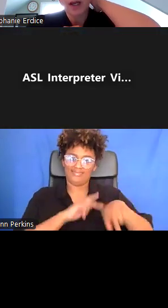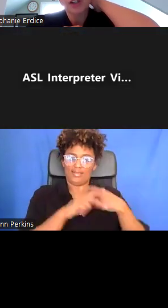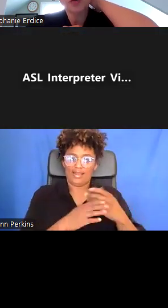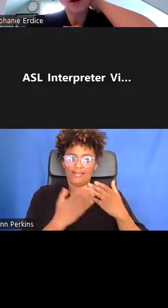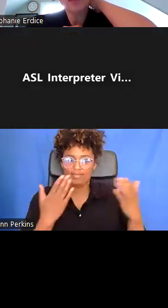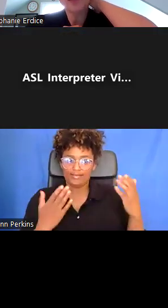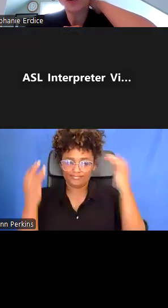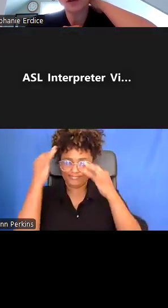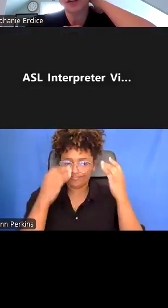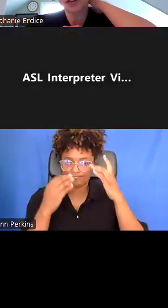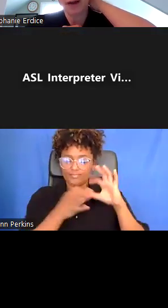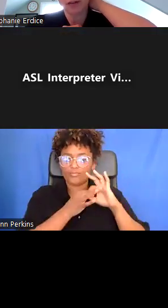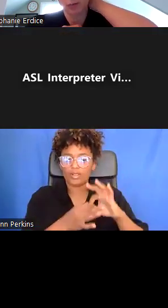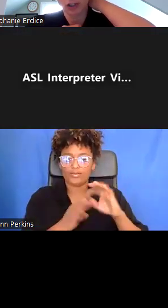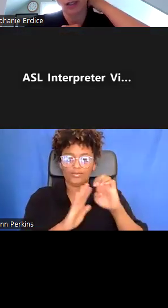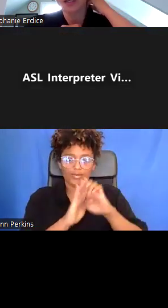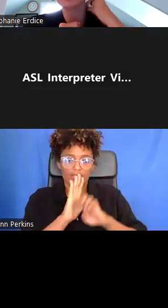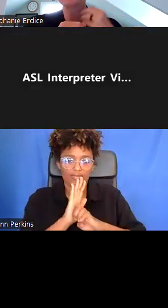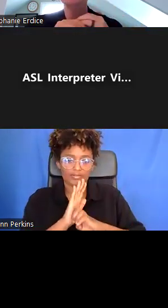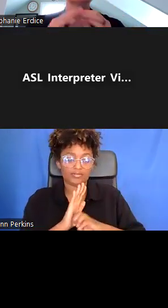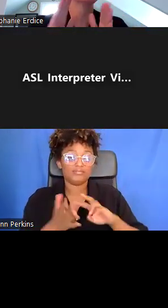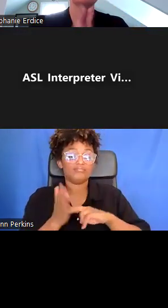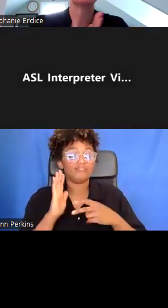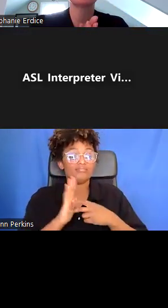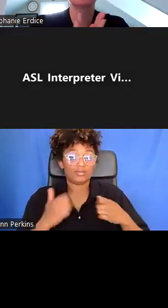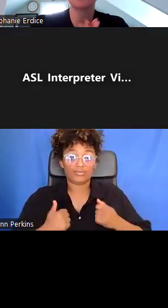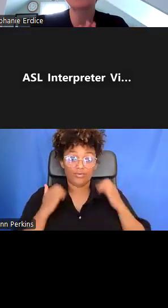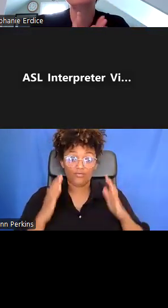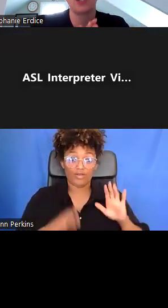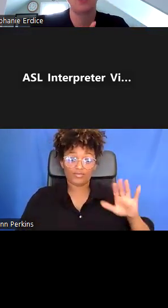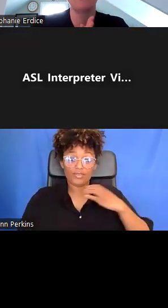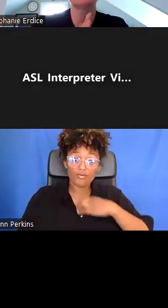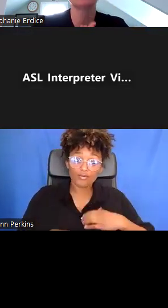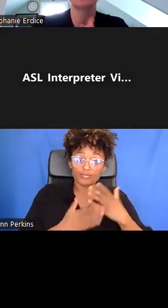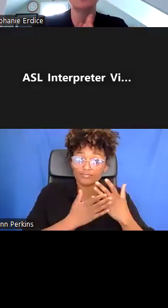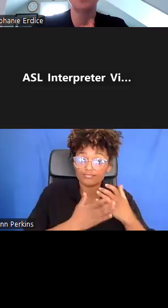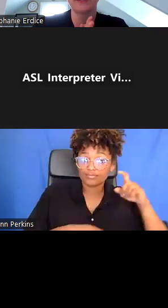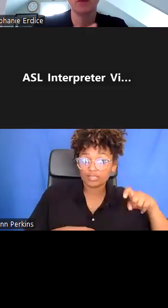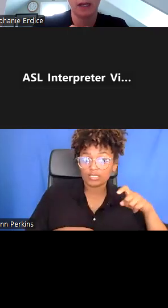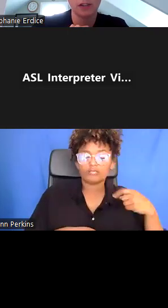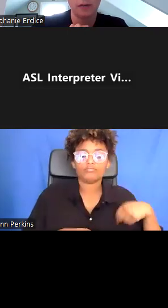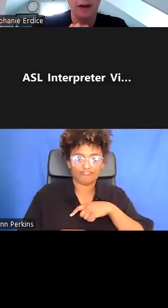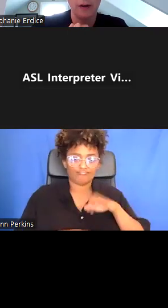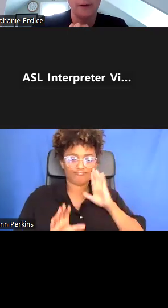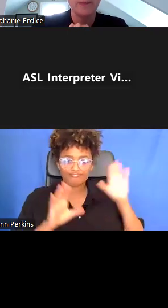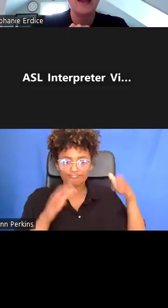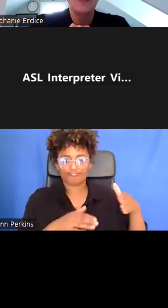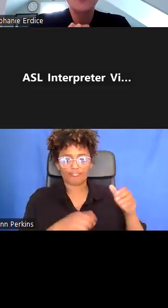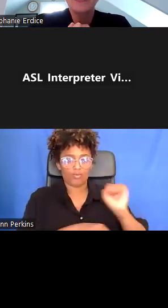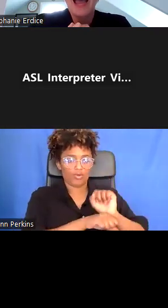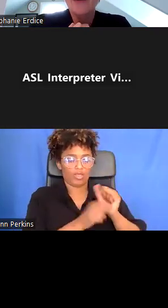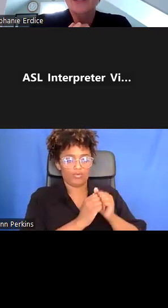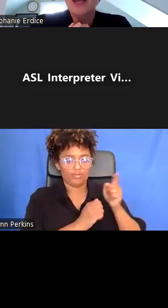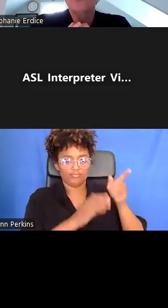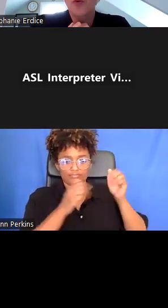ethics. So you want to be focused on the survivor's wishes. And sometimes that's your only job is to just be working with that survivor.